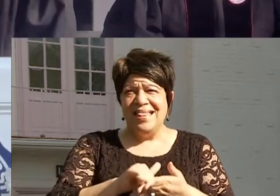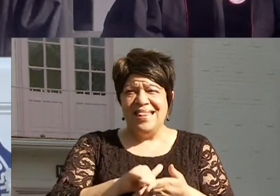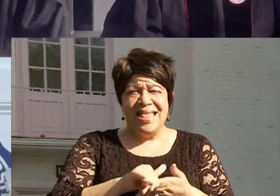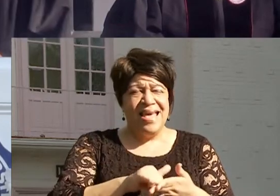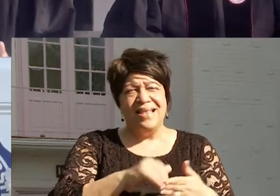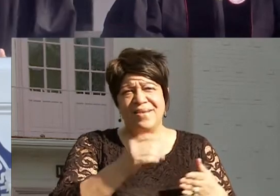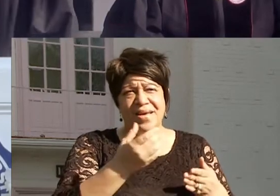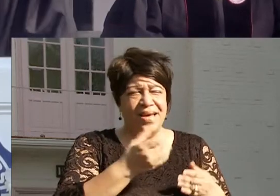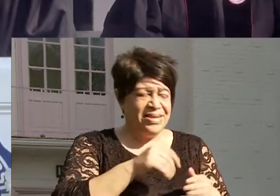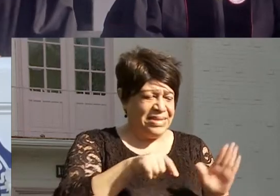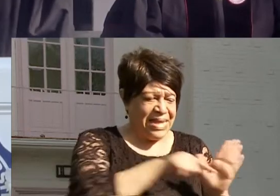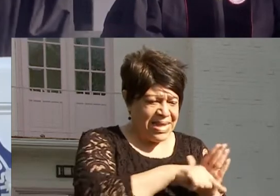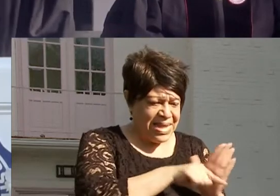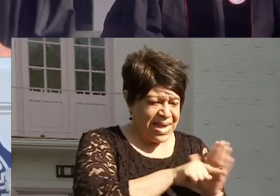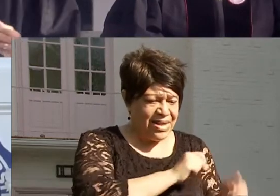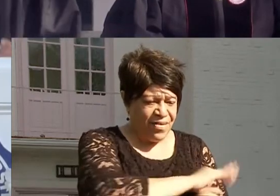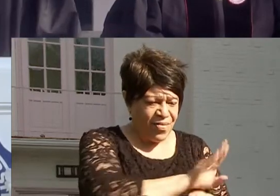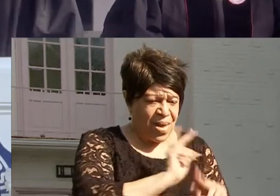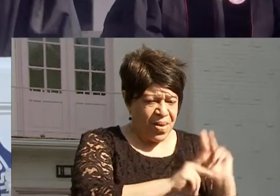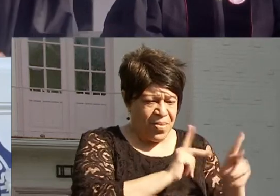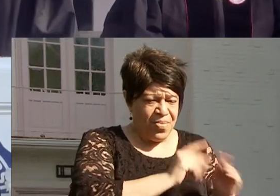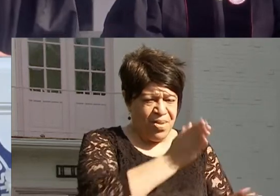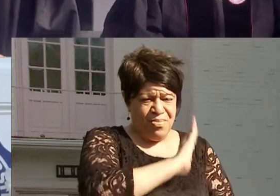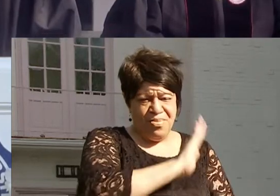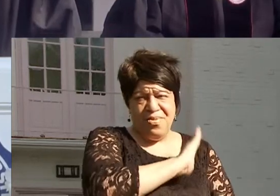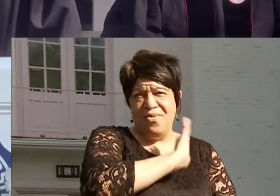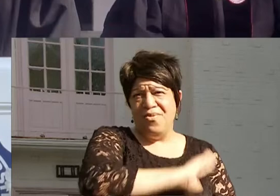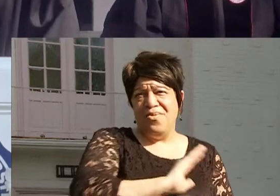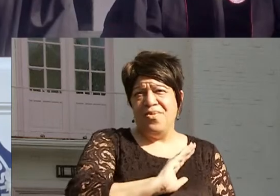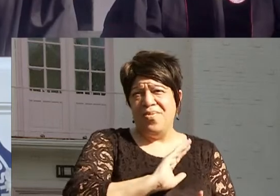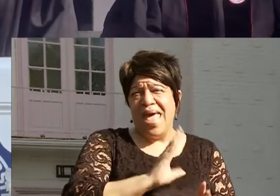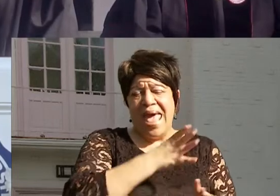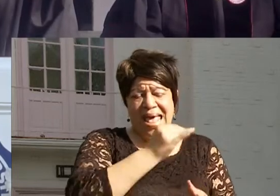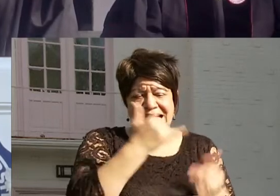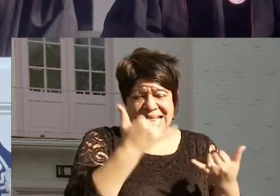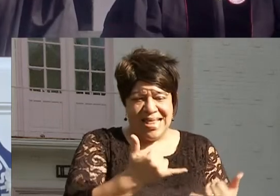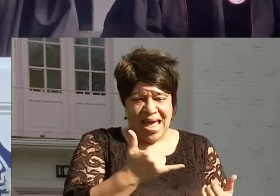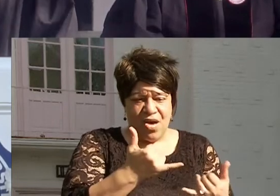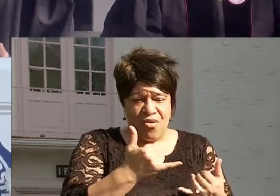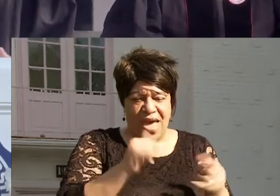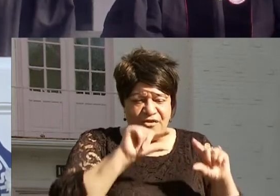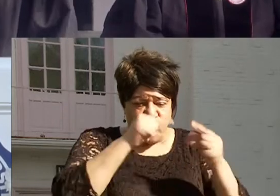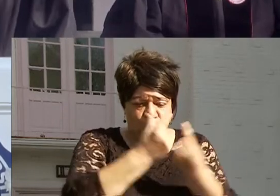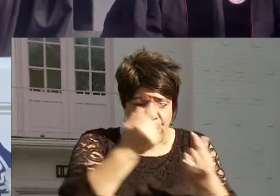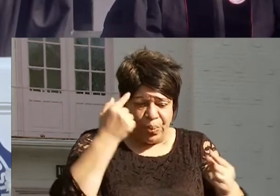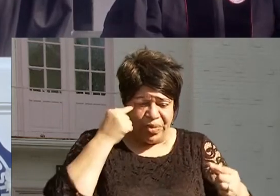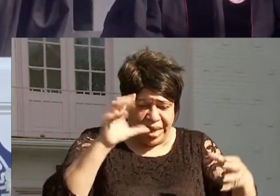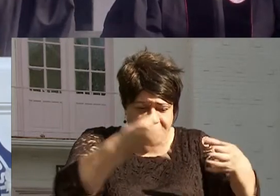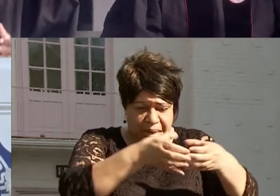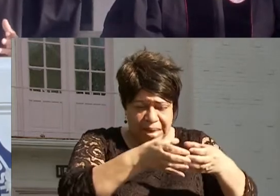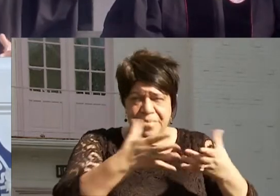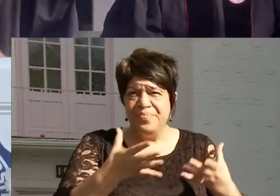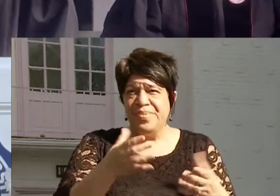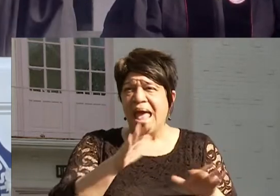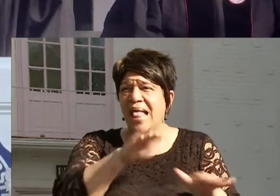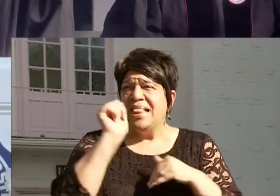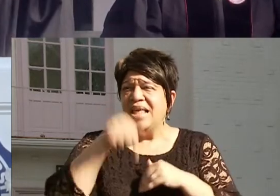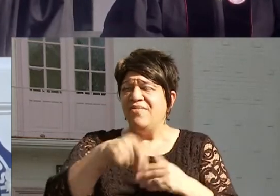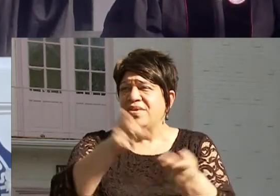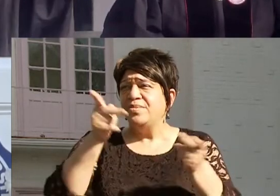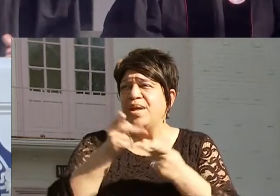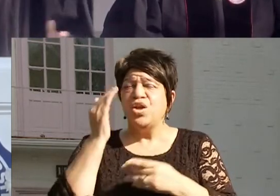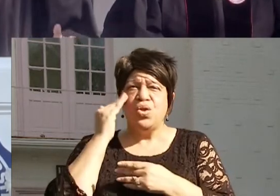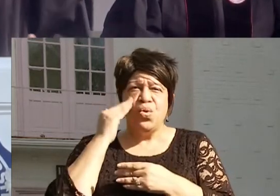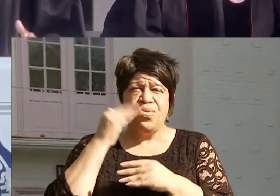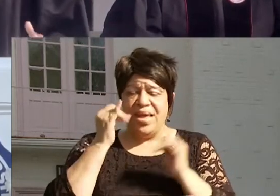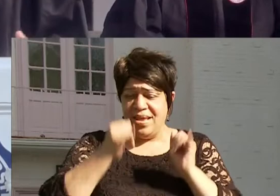before you and those that are currently subscribing to groupthink. Leave this place knowing that as an individual,